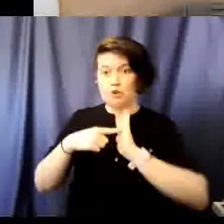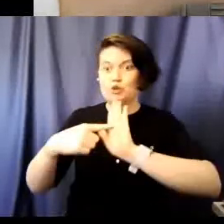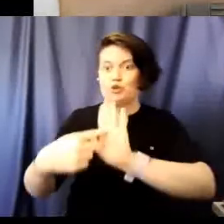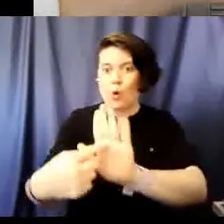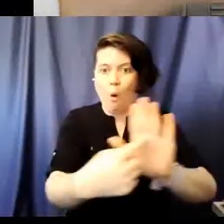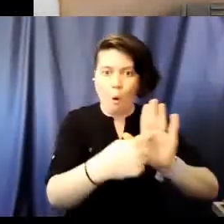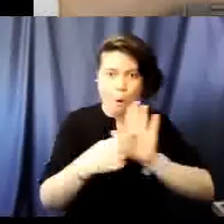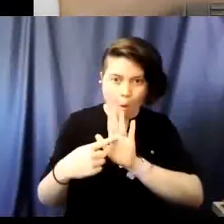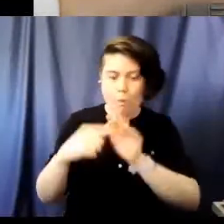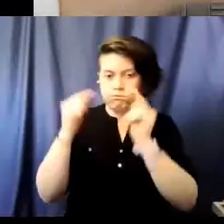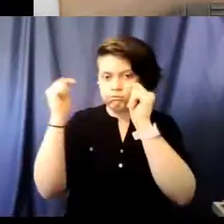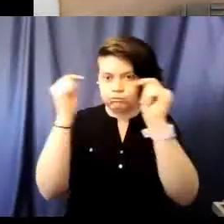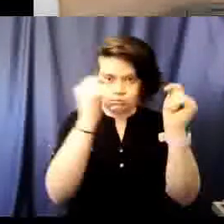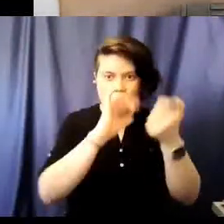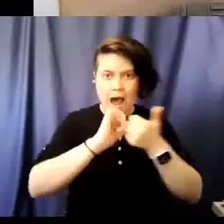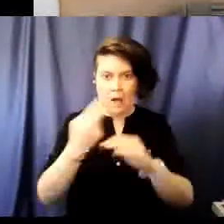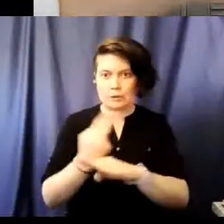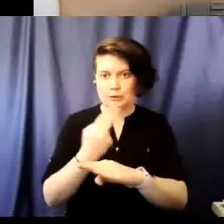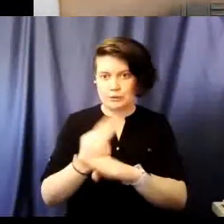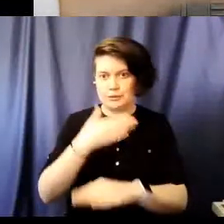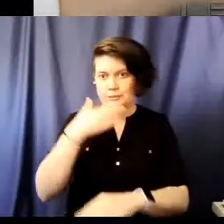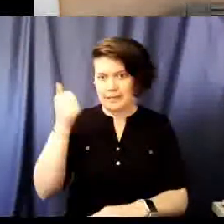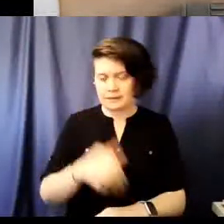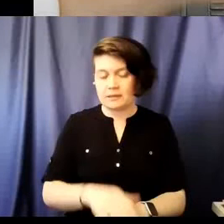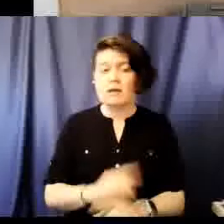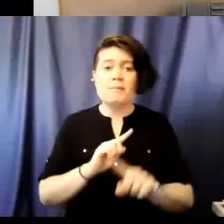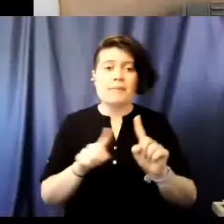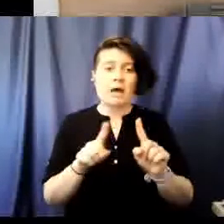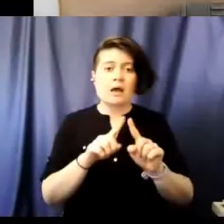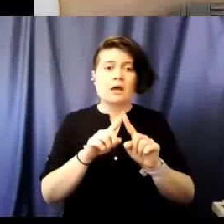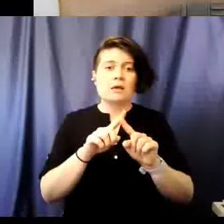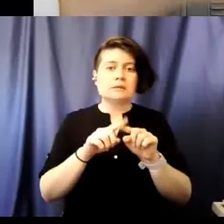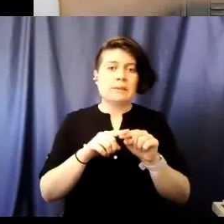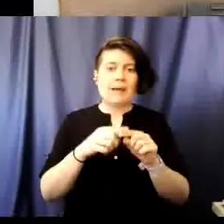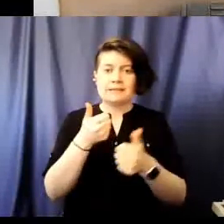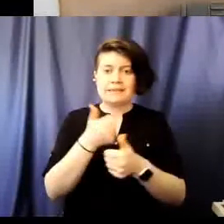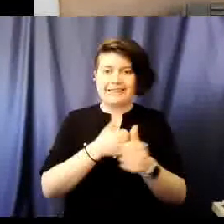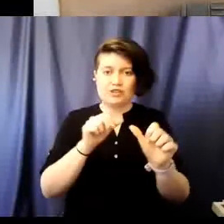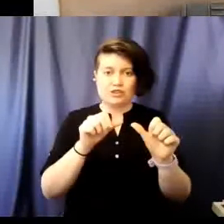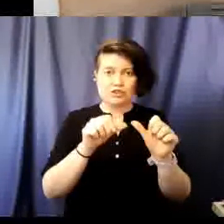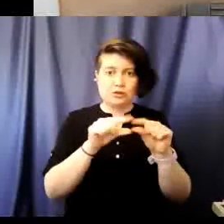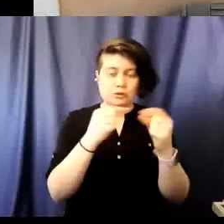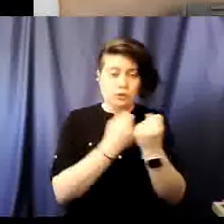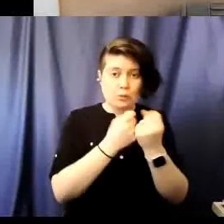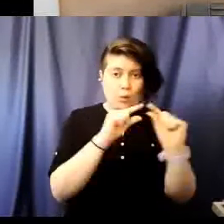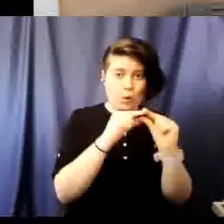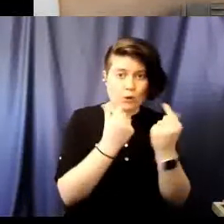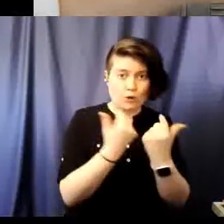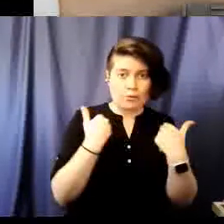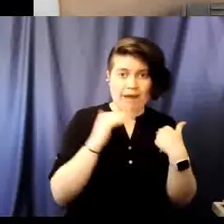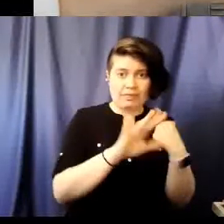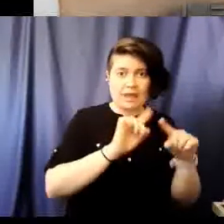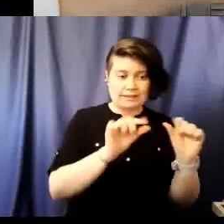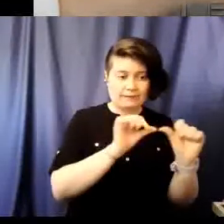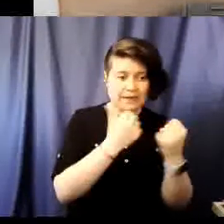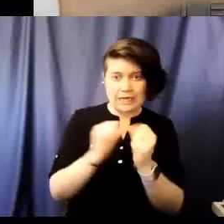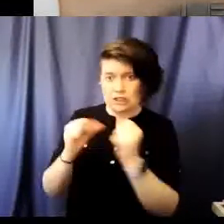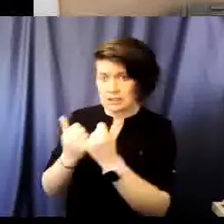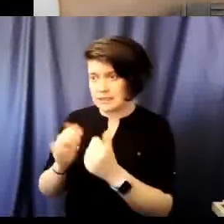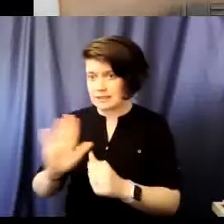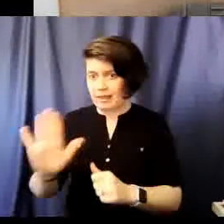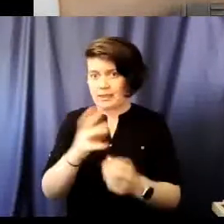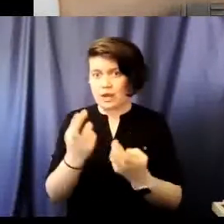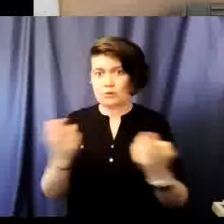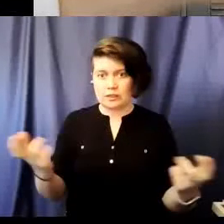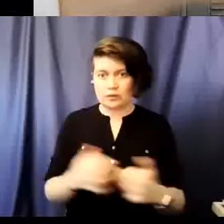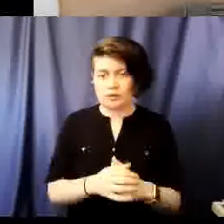the platform, many services have different privacy settings to tap into as well. And at the beginning of the pandemic especially, we